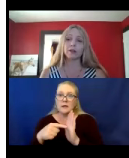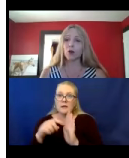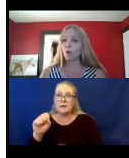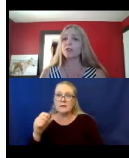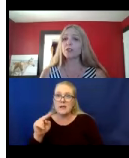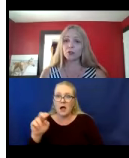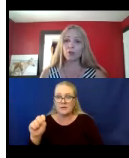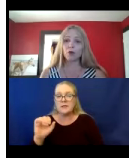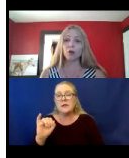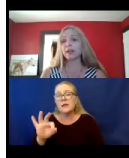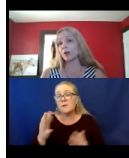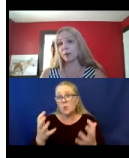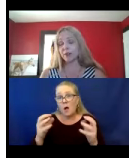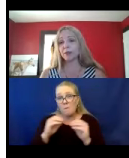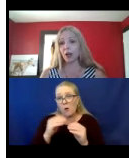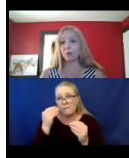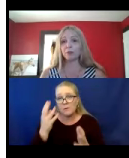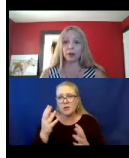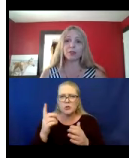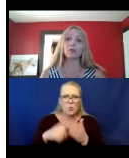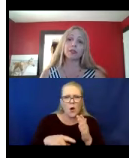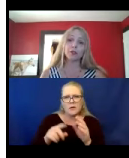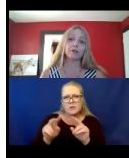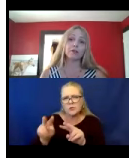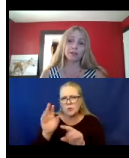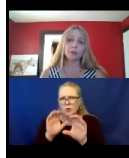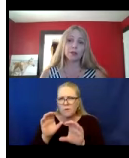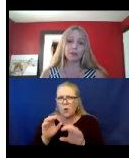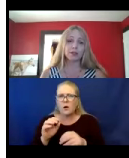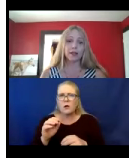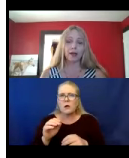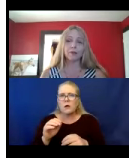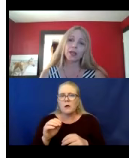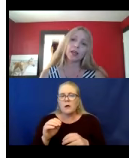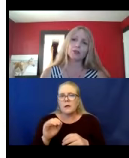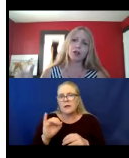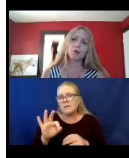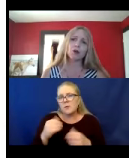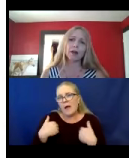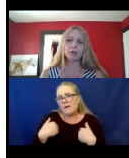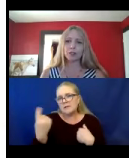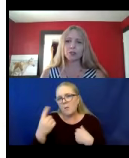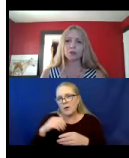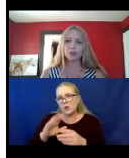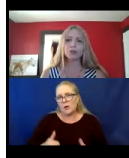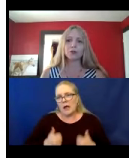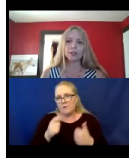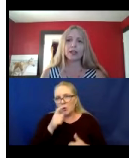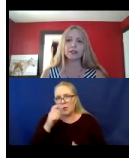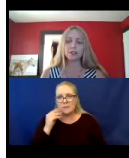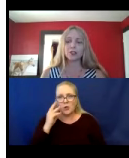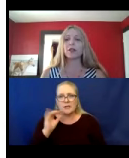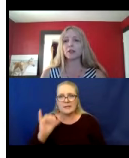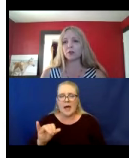information on what to look for and how to possibly help if you have someone in your life that's experiencing that. And we'll talk more about some resources towards